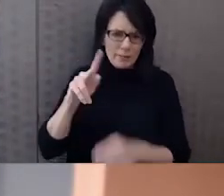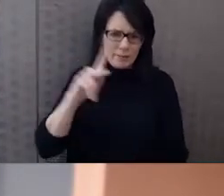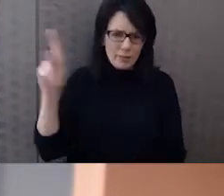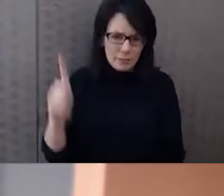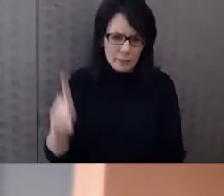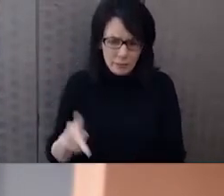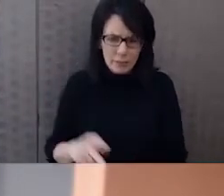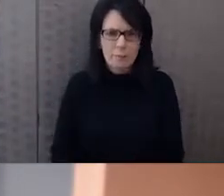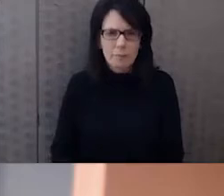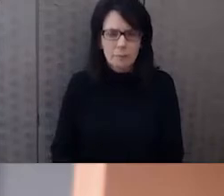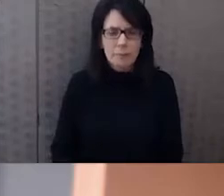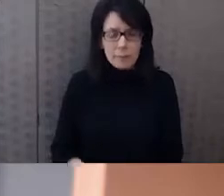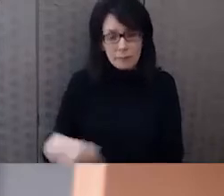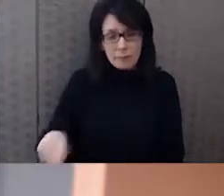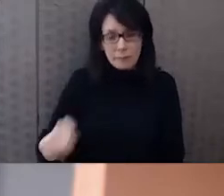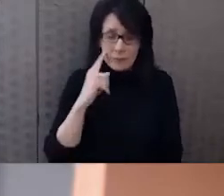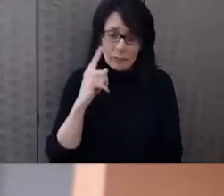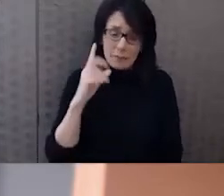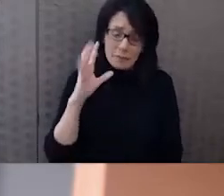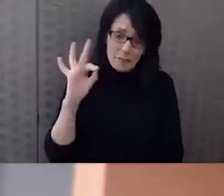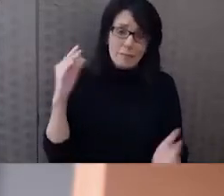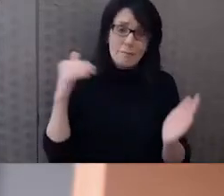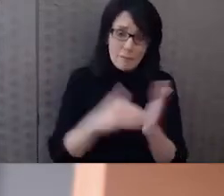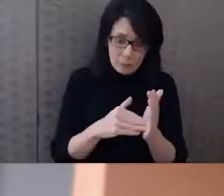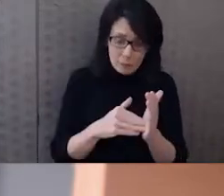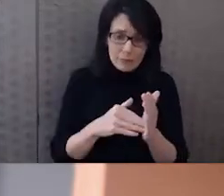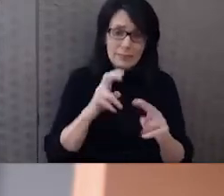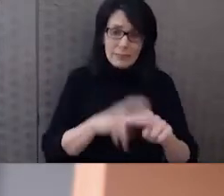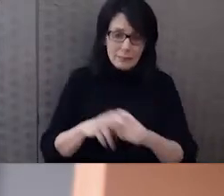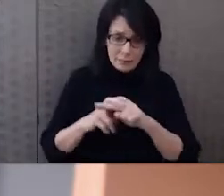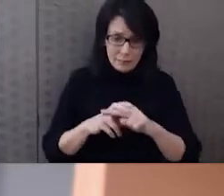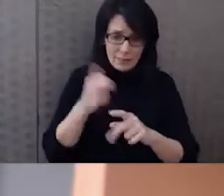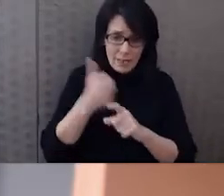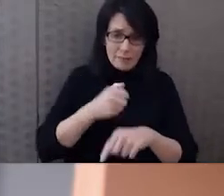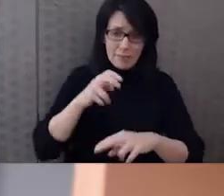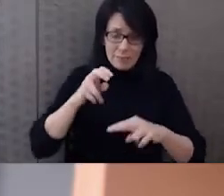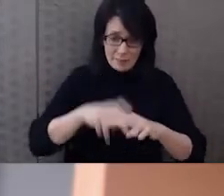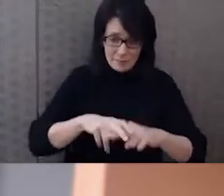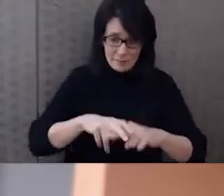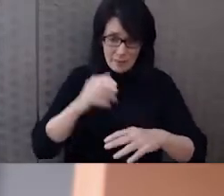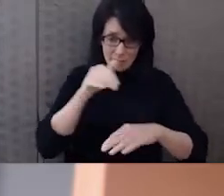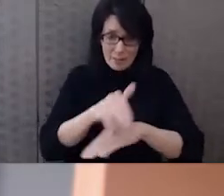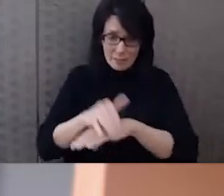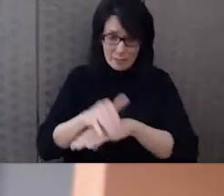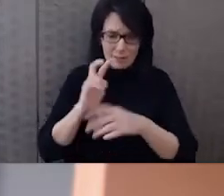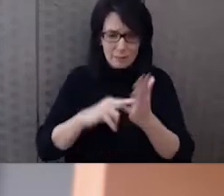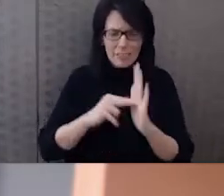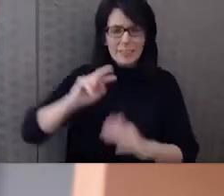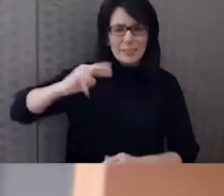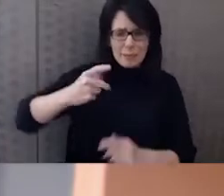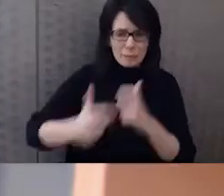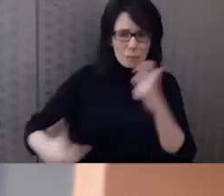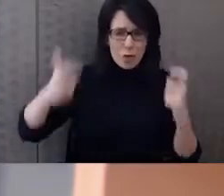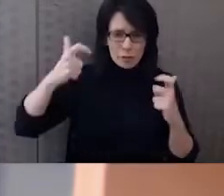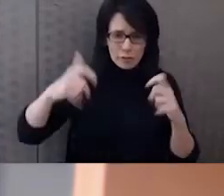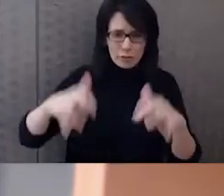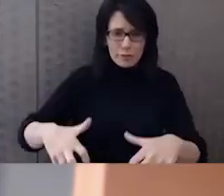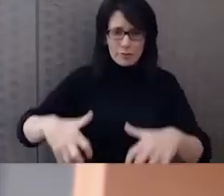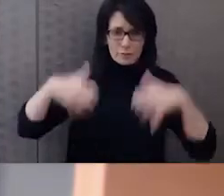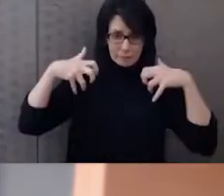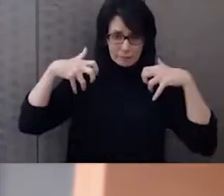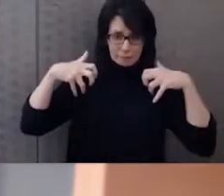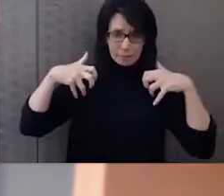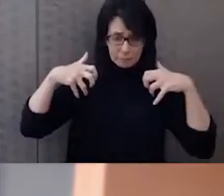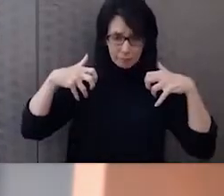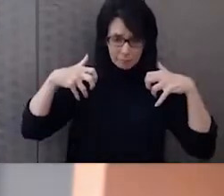9,000 seats a night, we are the second largest performing arts center in the country, second only to your